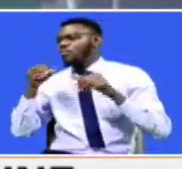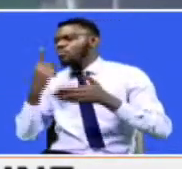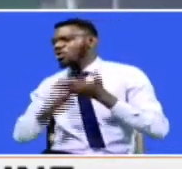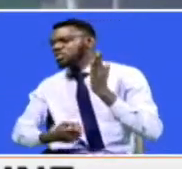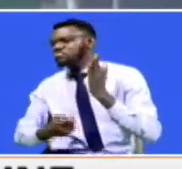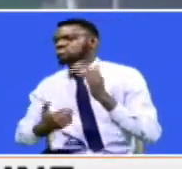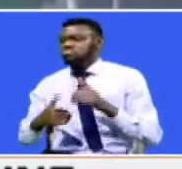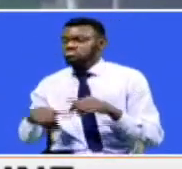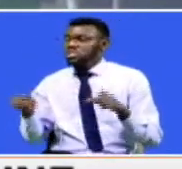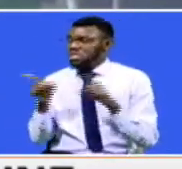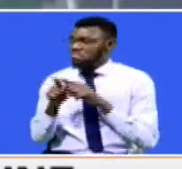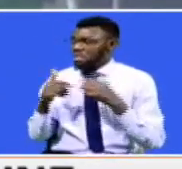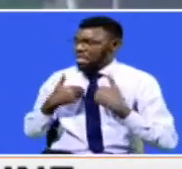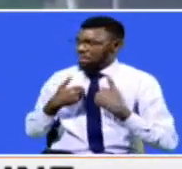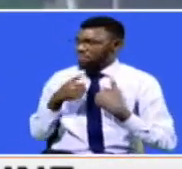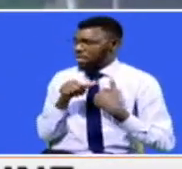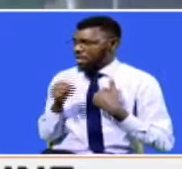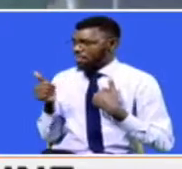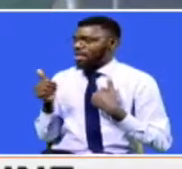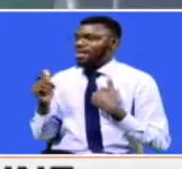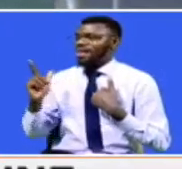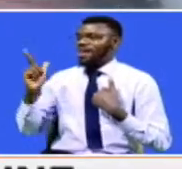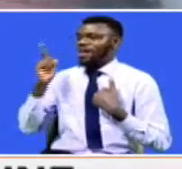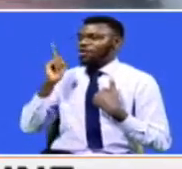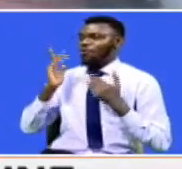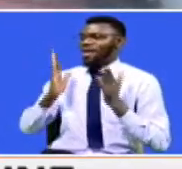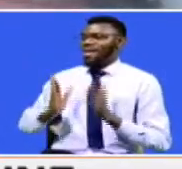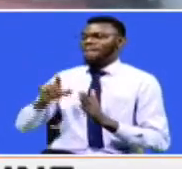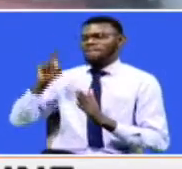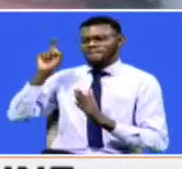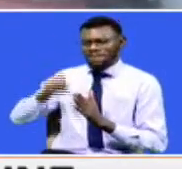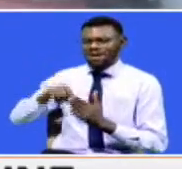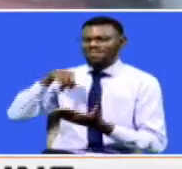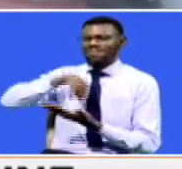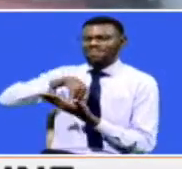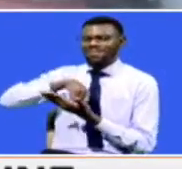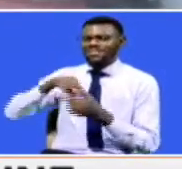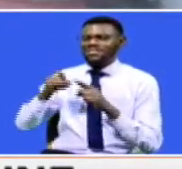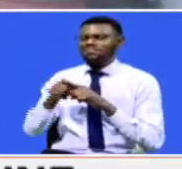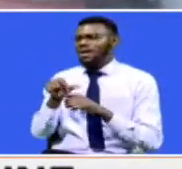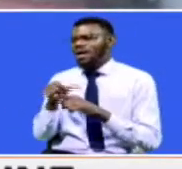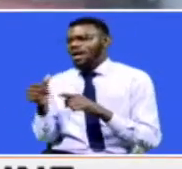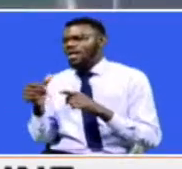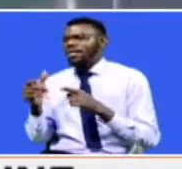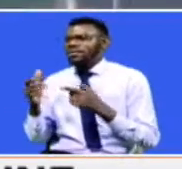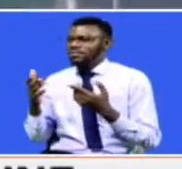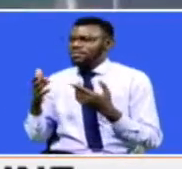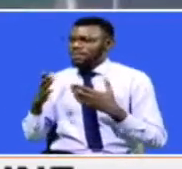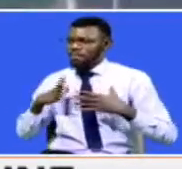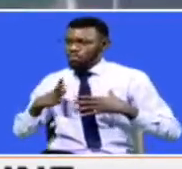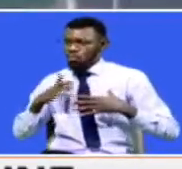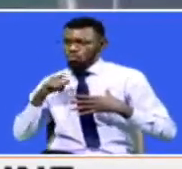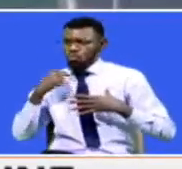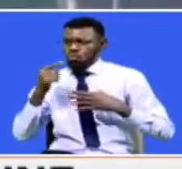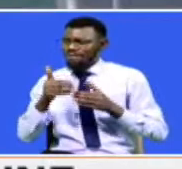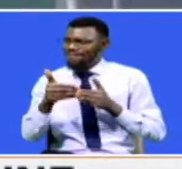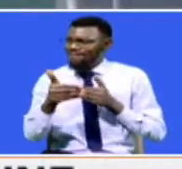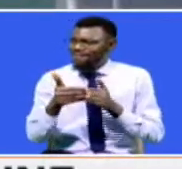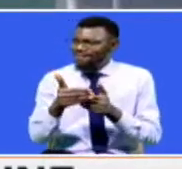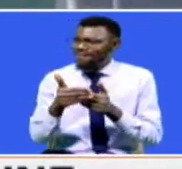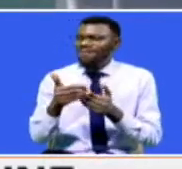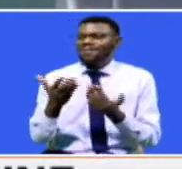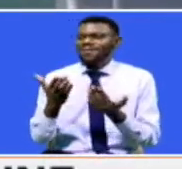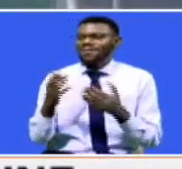1 practicing advocate of the High Court of Kenya. And then you have 1 person who's very close to the president. And obviously, if we're looking at issues